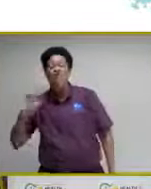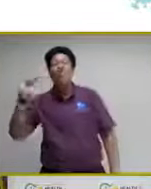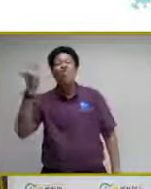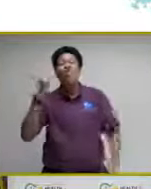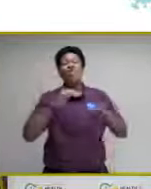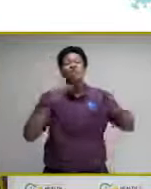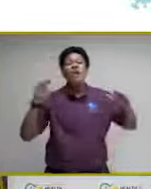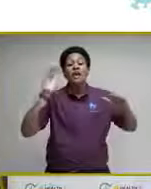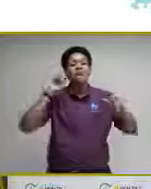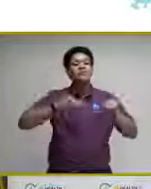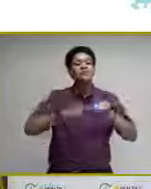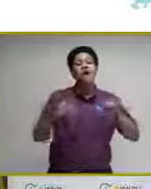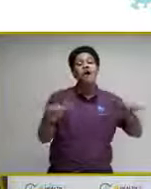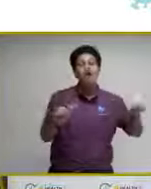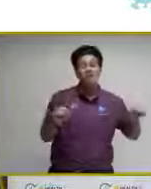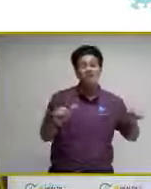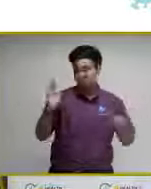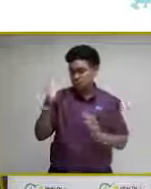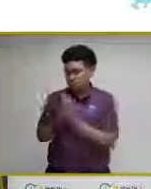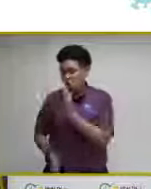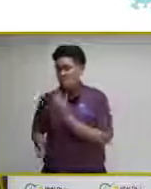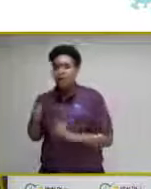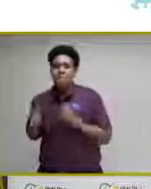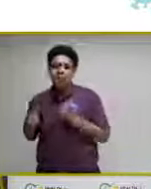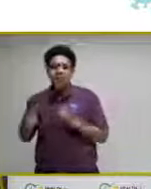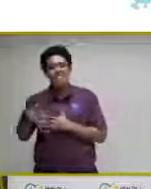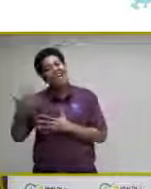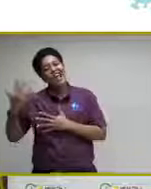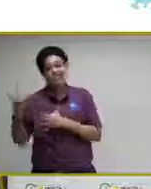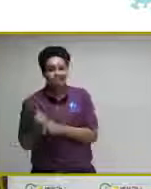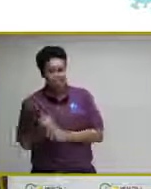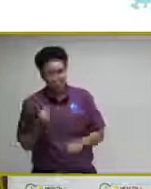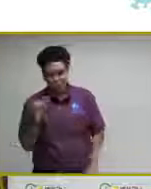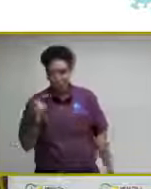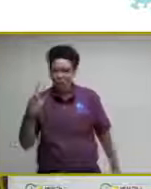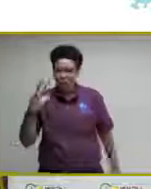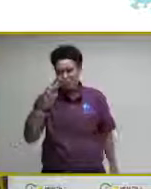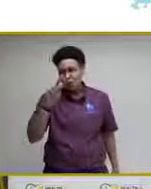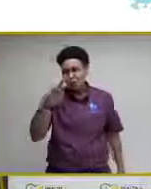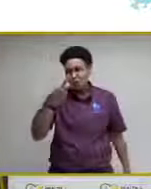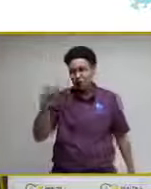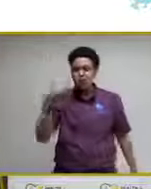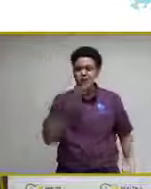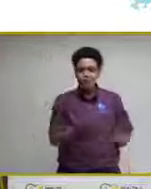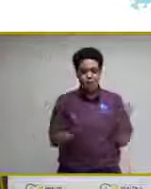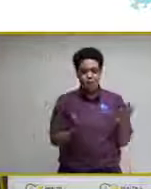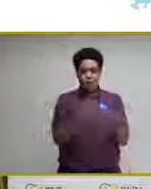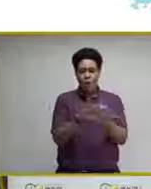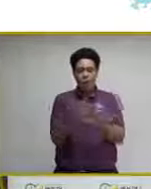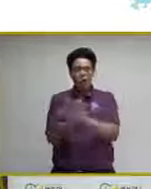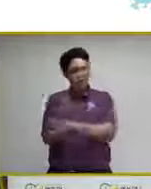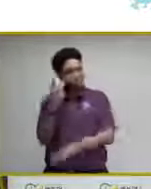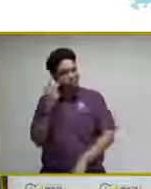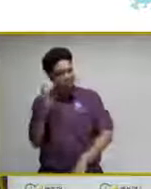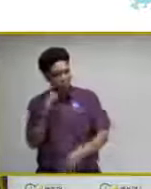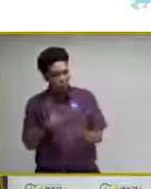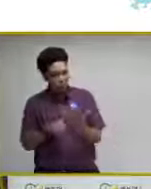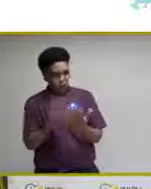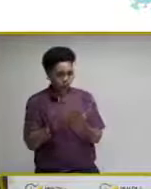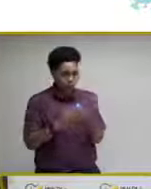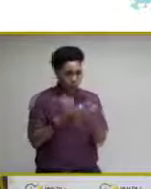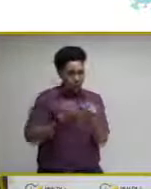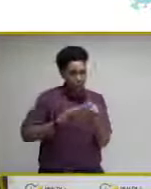will begin August and end in March. So there's some overlap. Based on that, we have